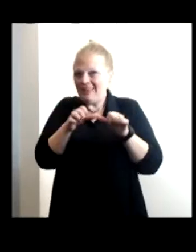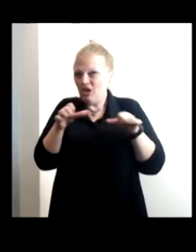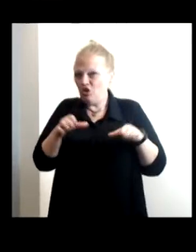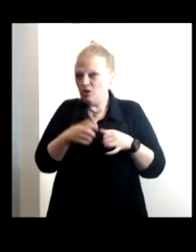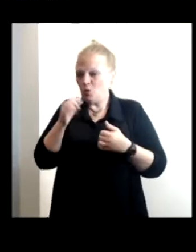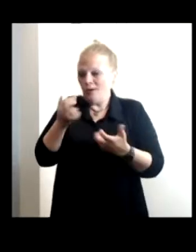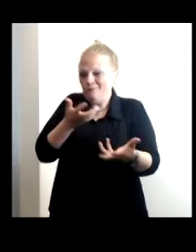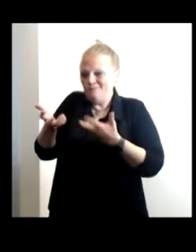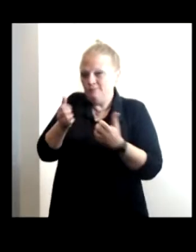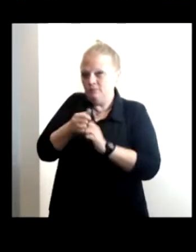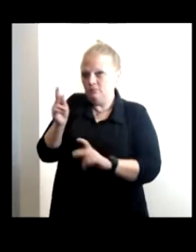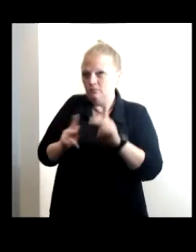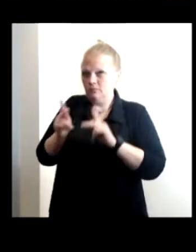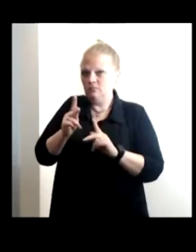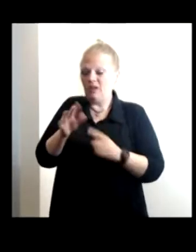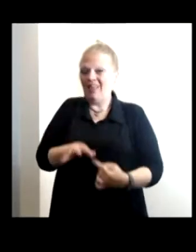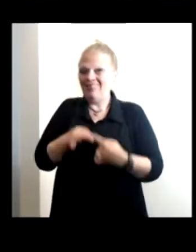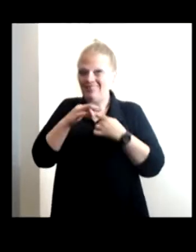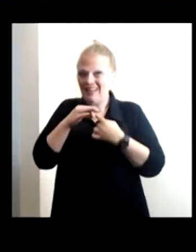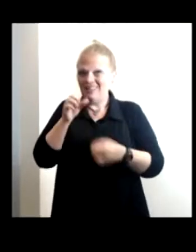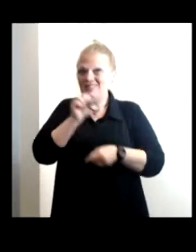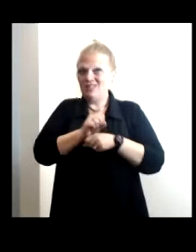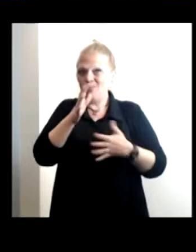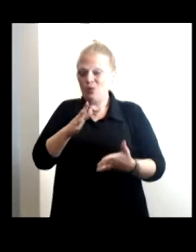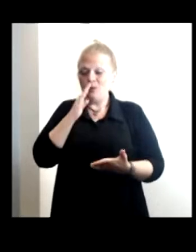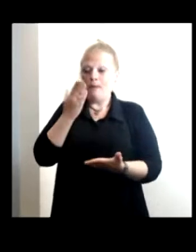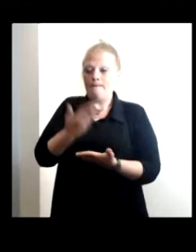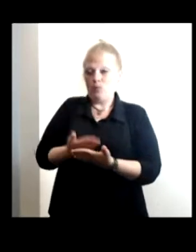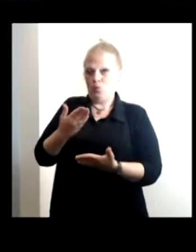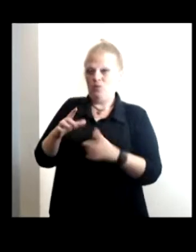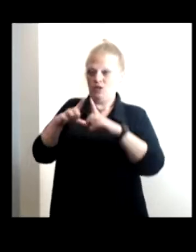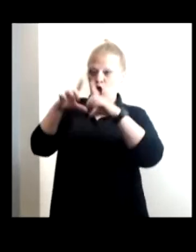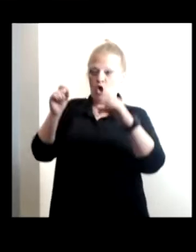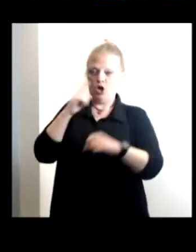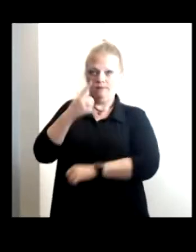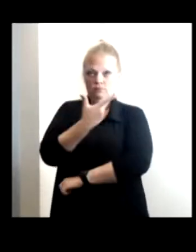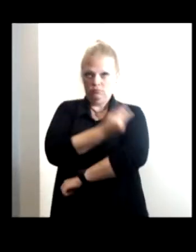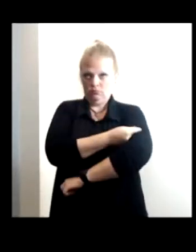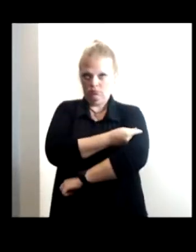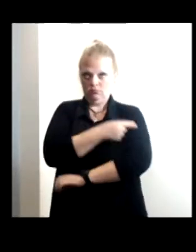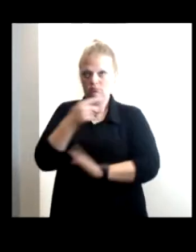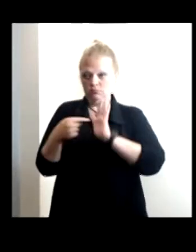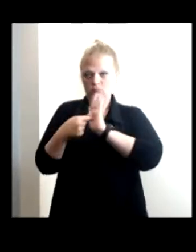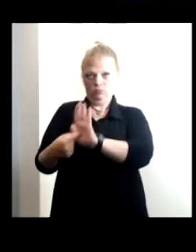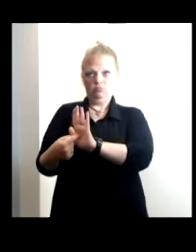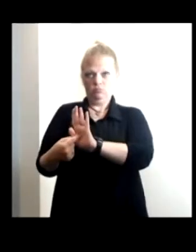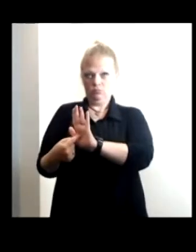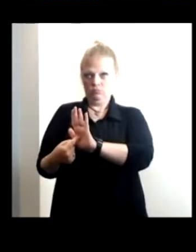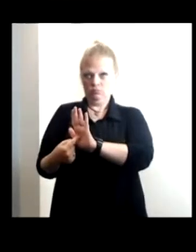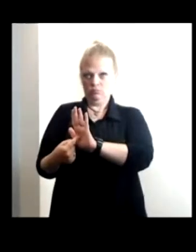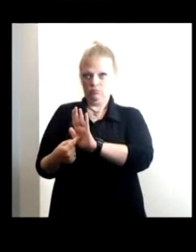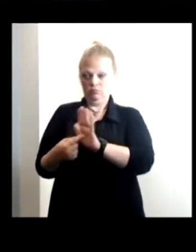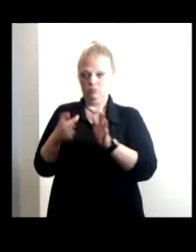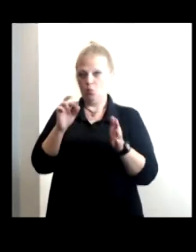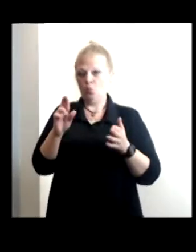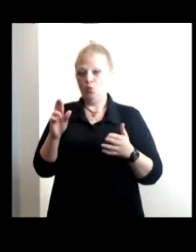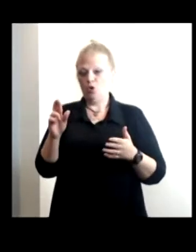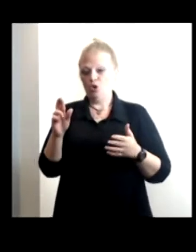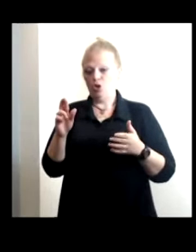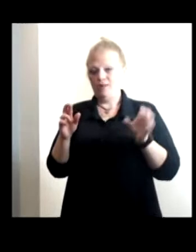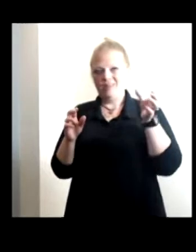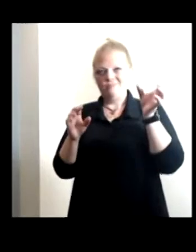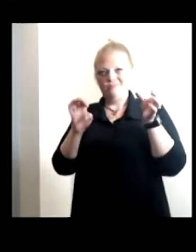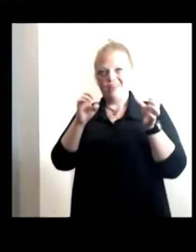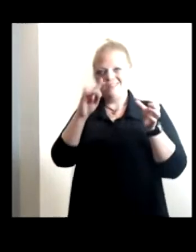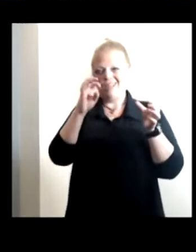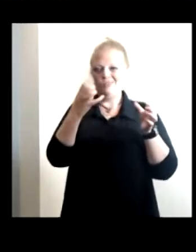unless the employee proves to personnel full vaccination by showing their vaccination card or the